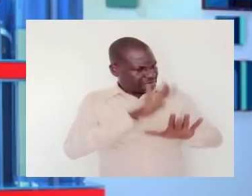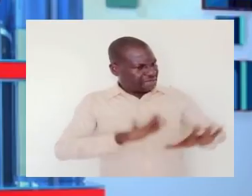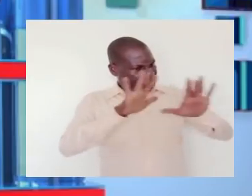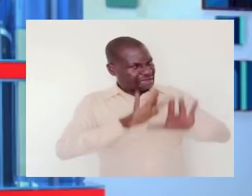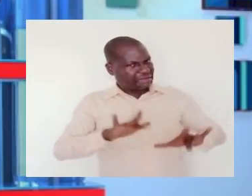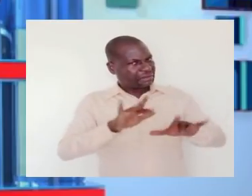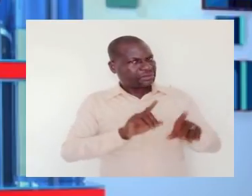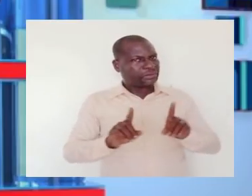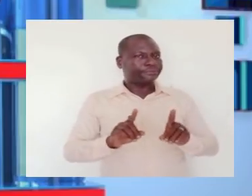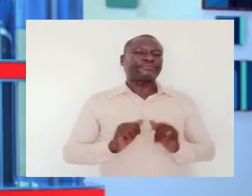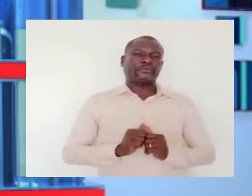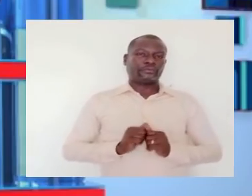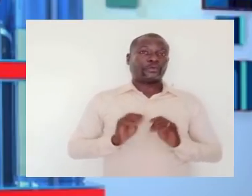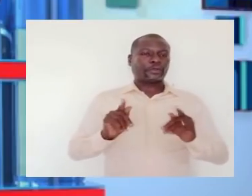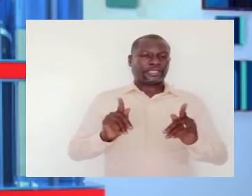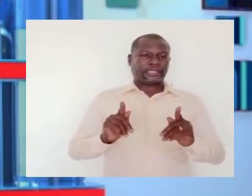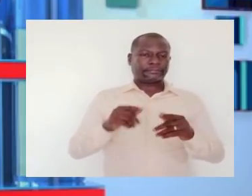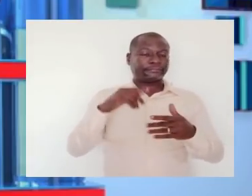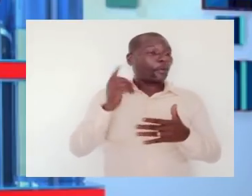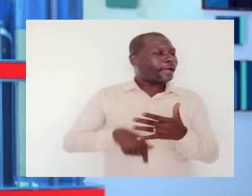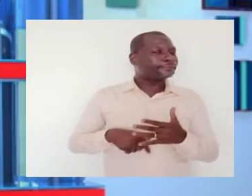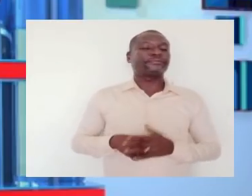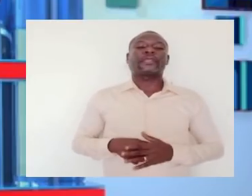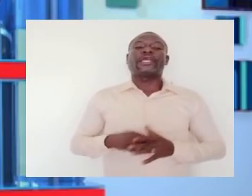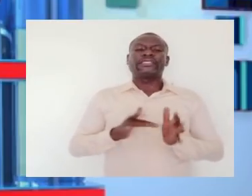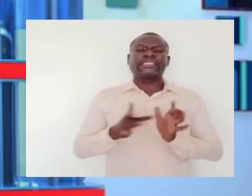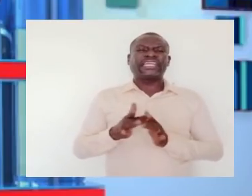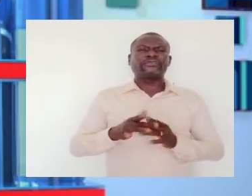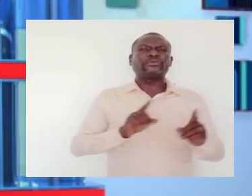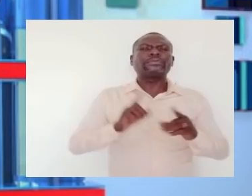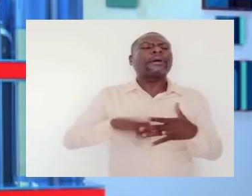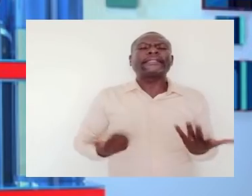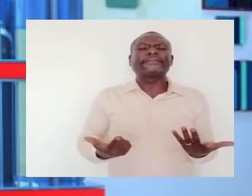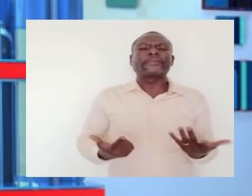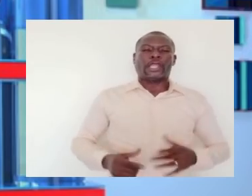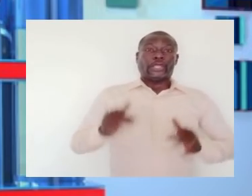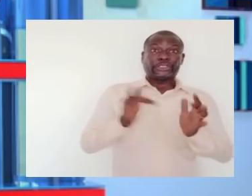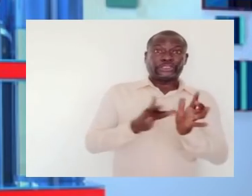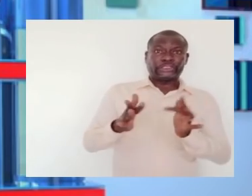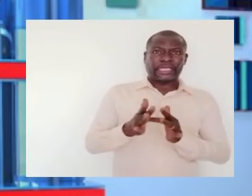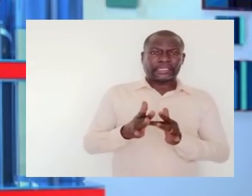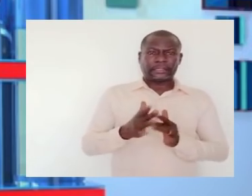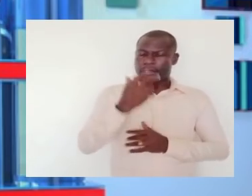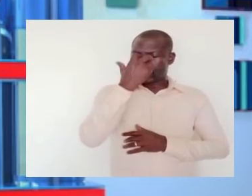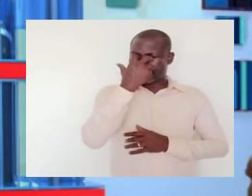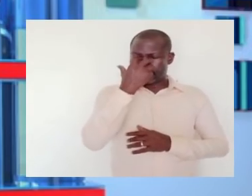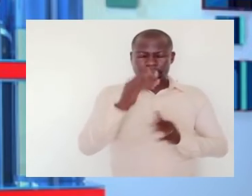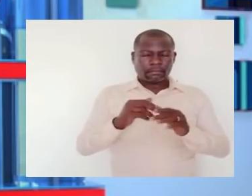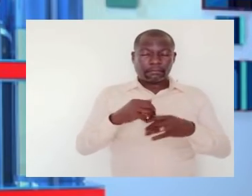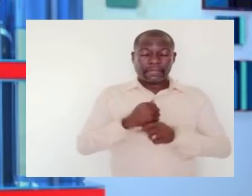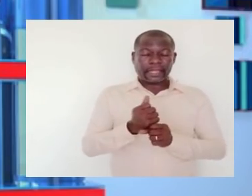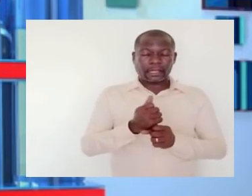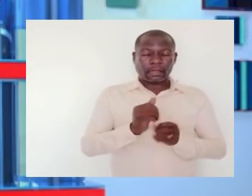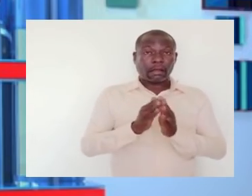akyerame Yesu ema enifrafo ani ebie ye asomafo no so eye the same